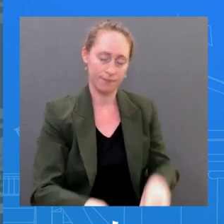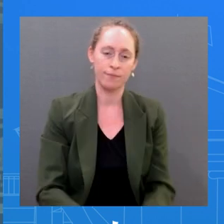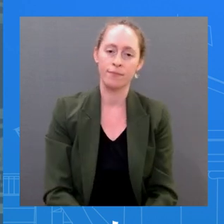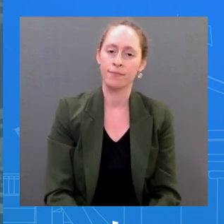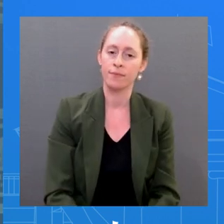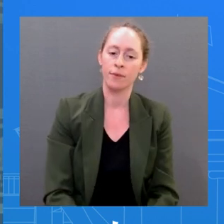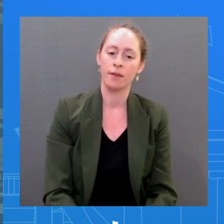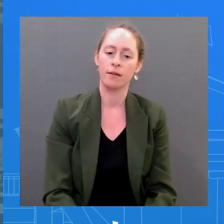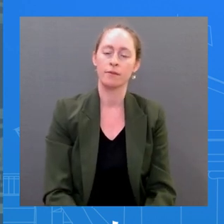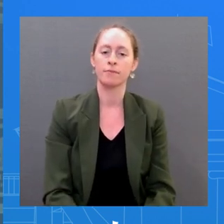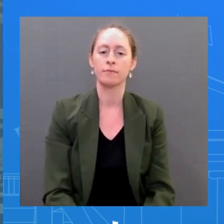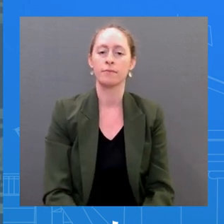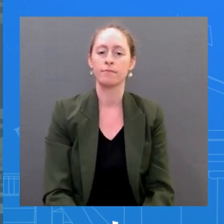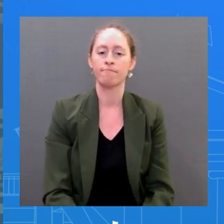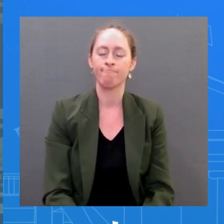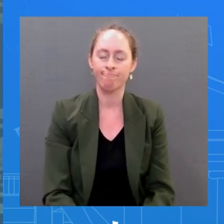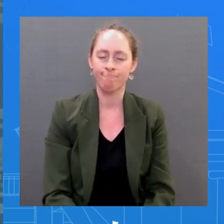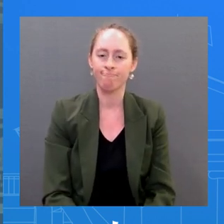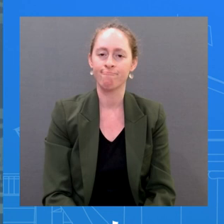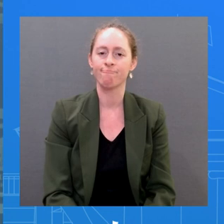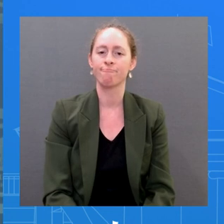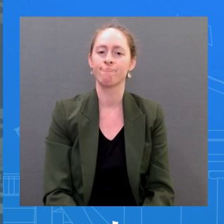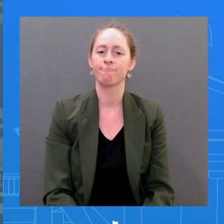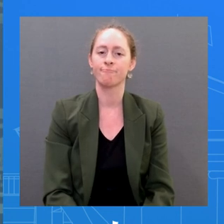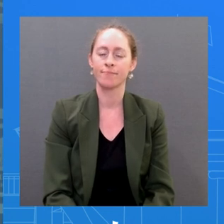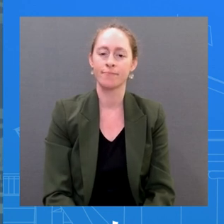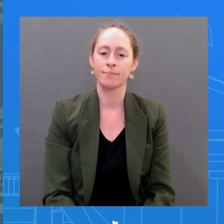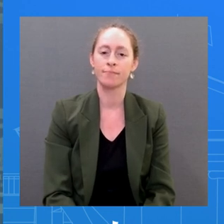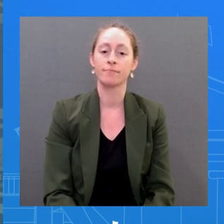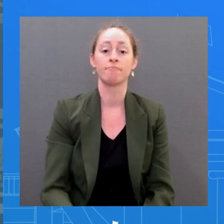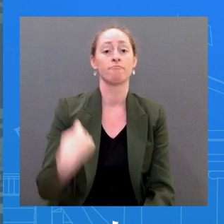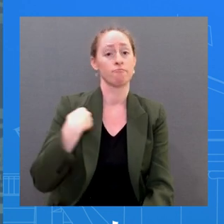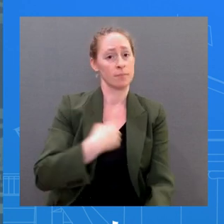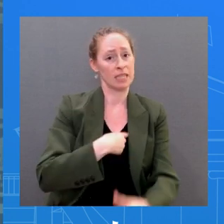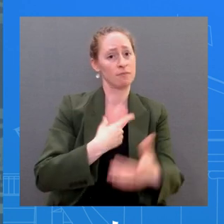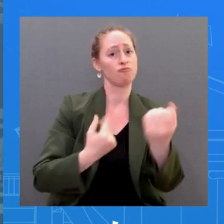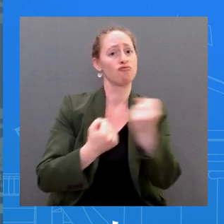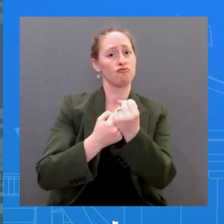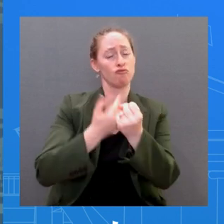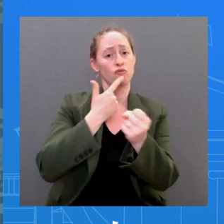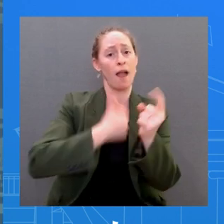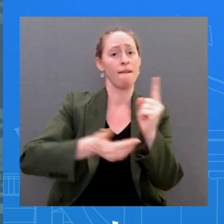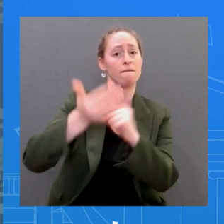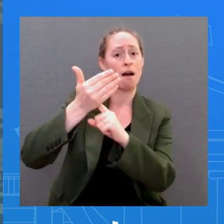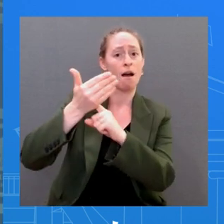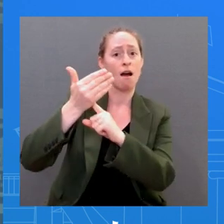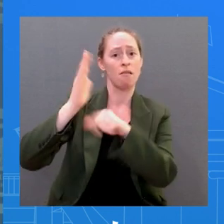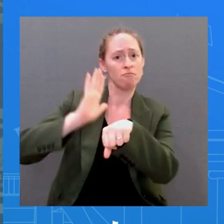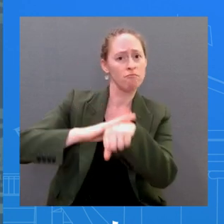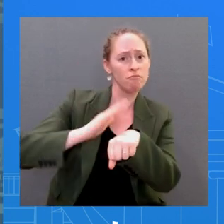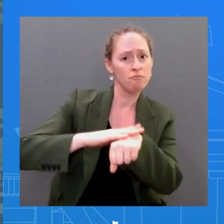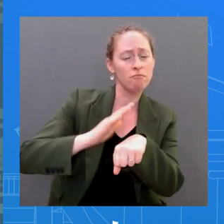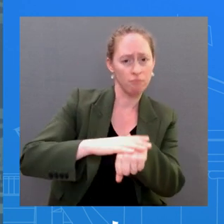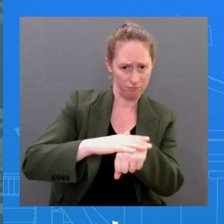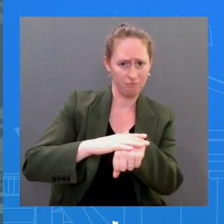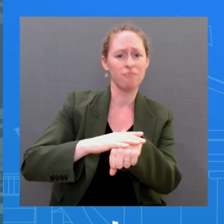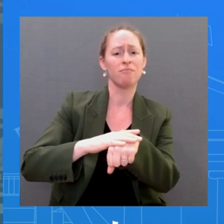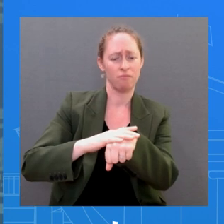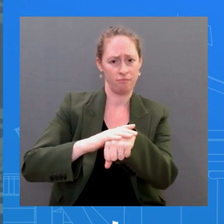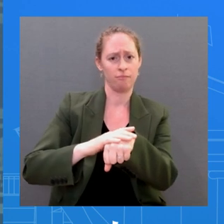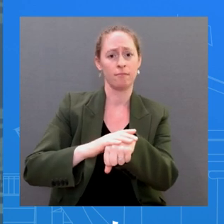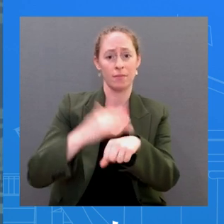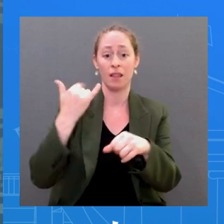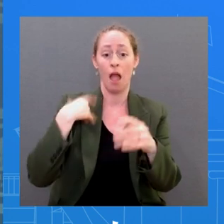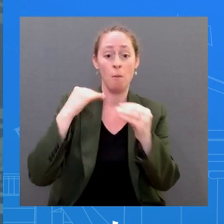saying is we support the red flag law. The president has talked about it. I'm not going to go into the nitty gritty of what that looks like. We're going to let